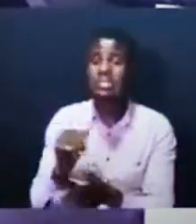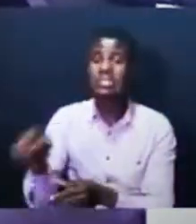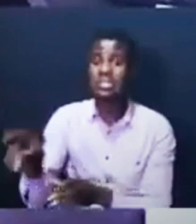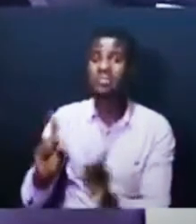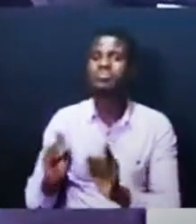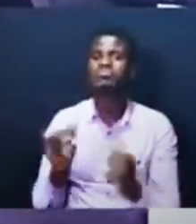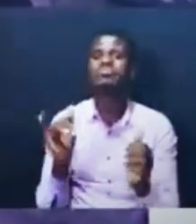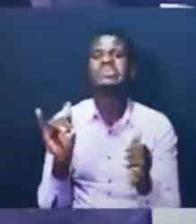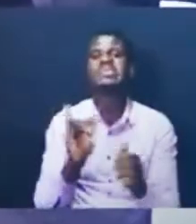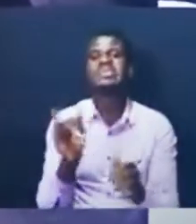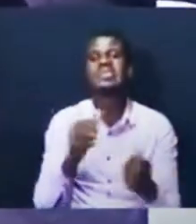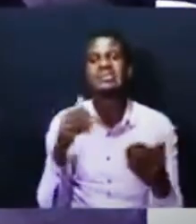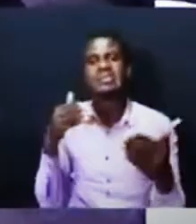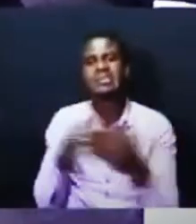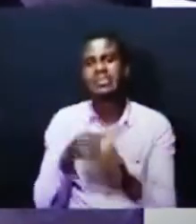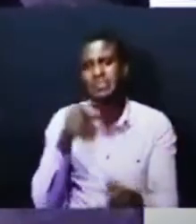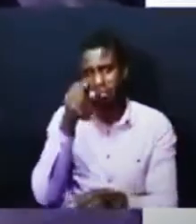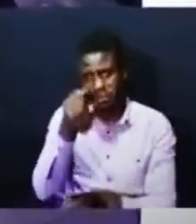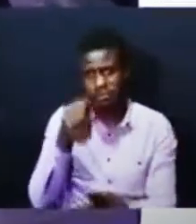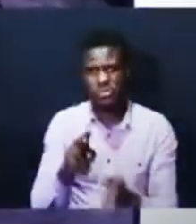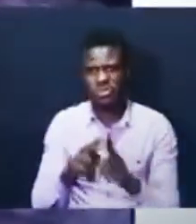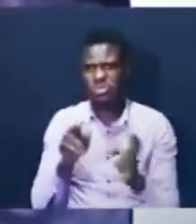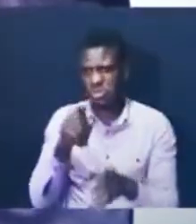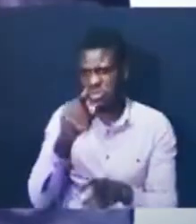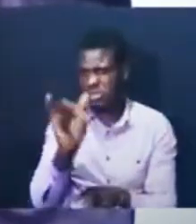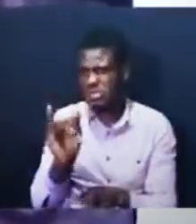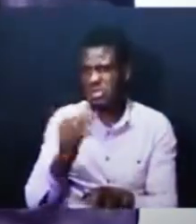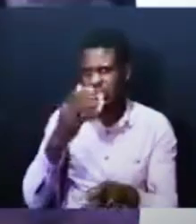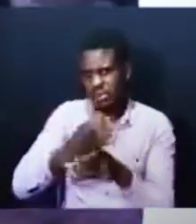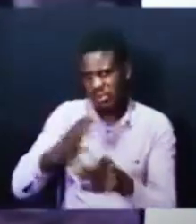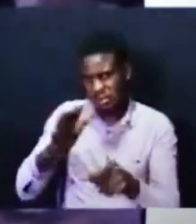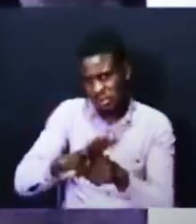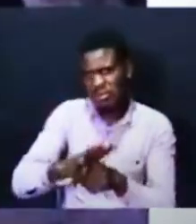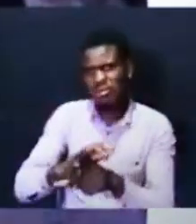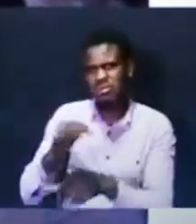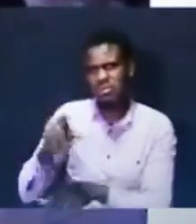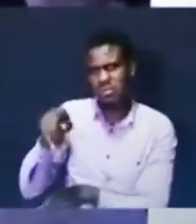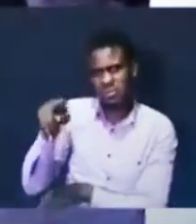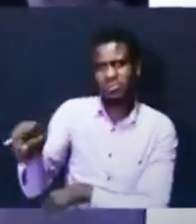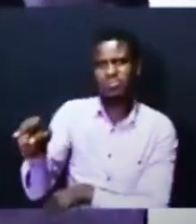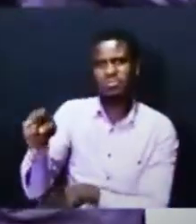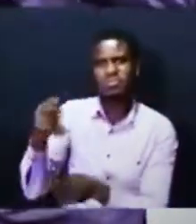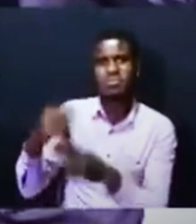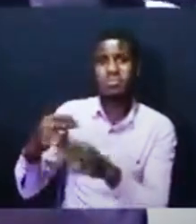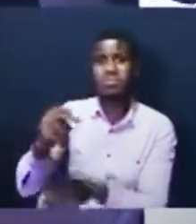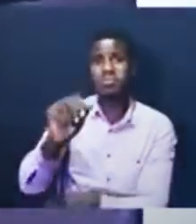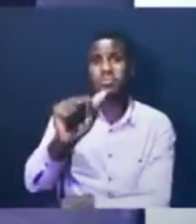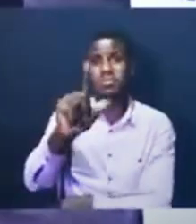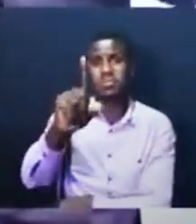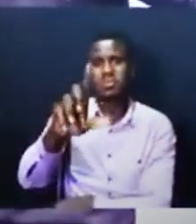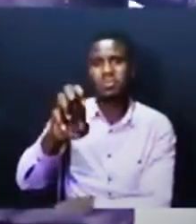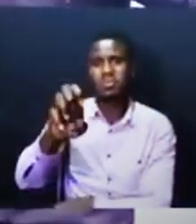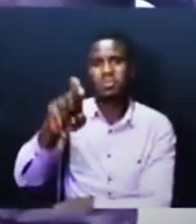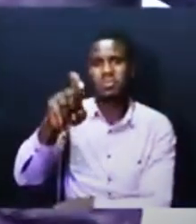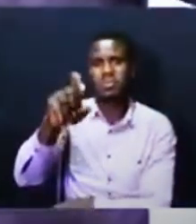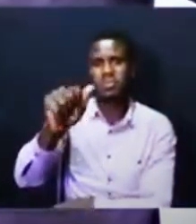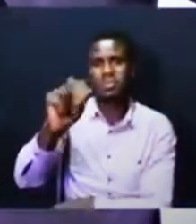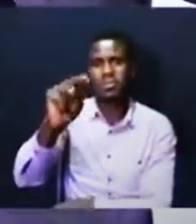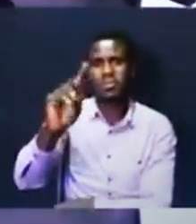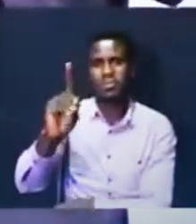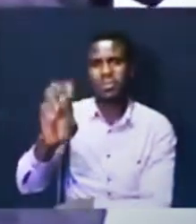etiao and you say or no and I won so show ye a one if you say or see young sem no kwang be